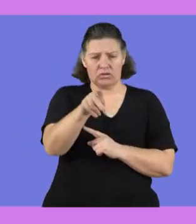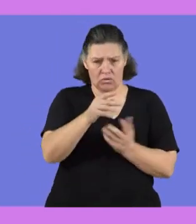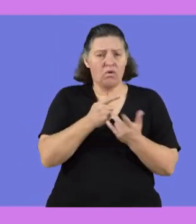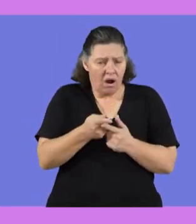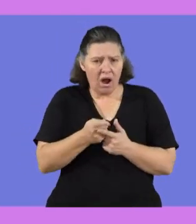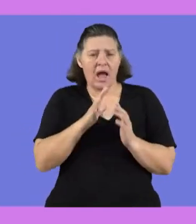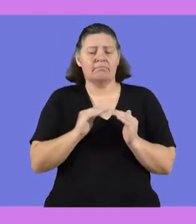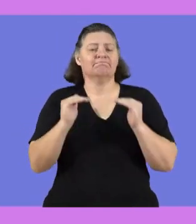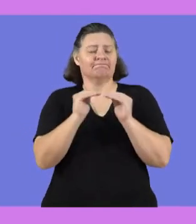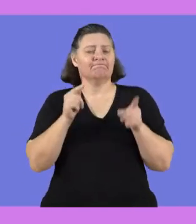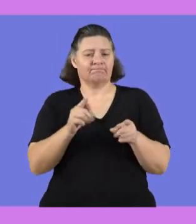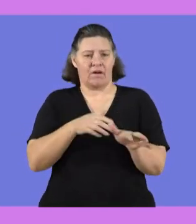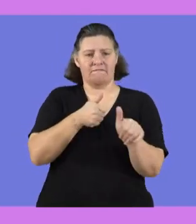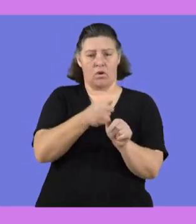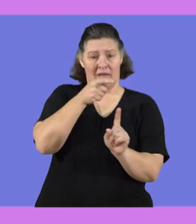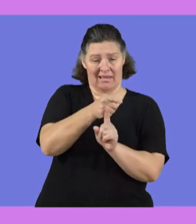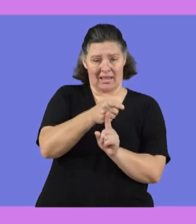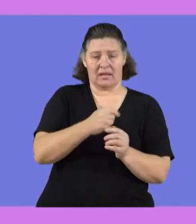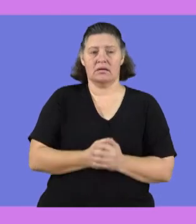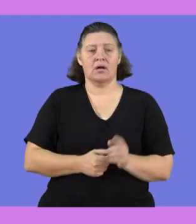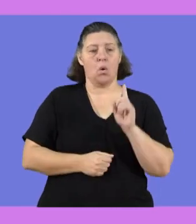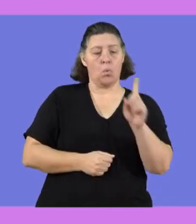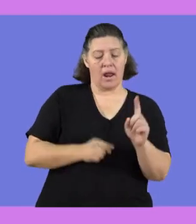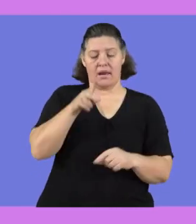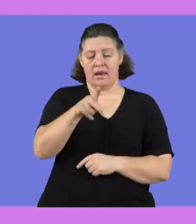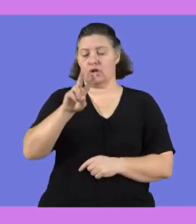the ratios which are equivalent to the following.